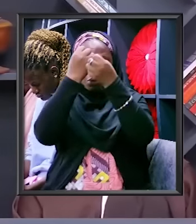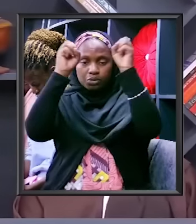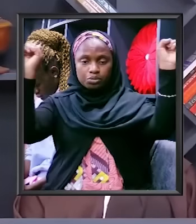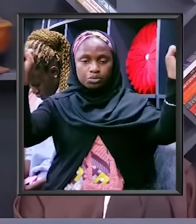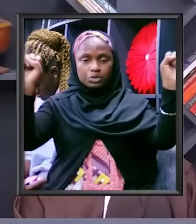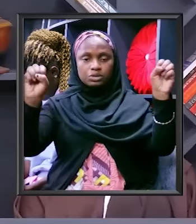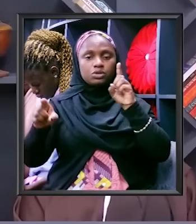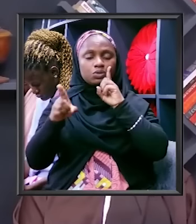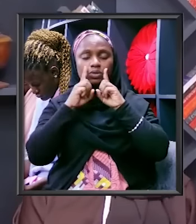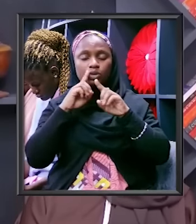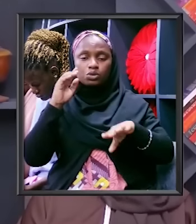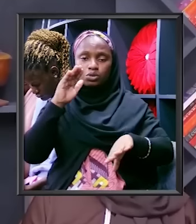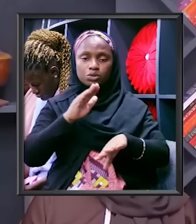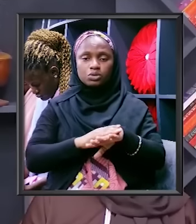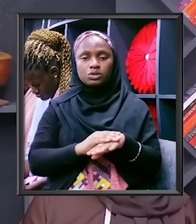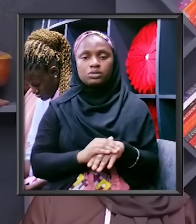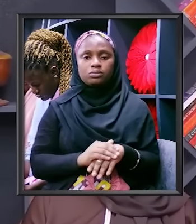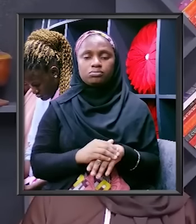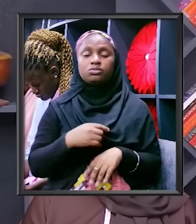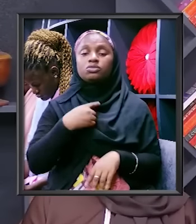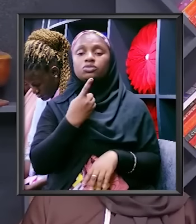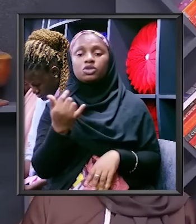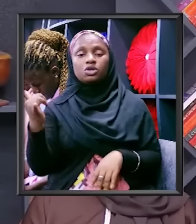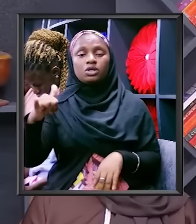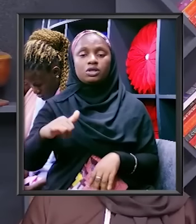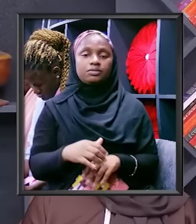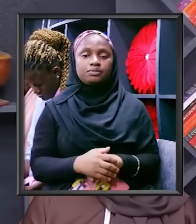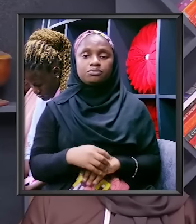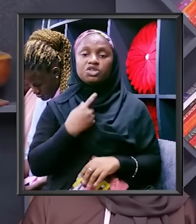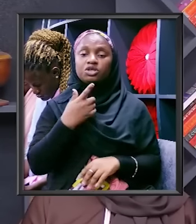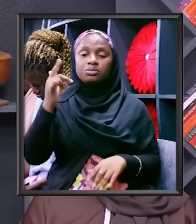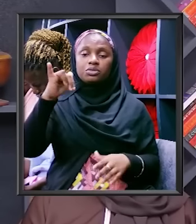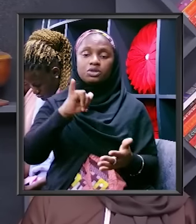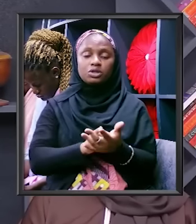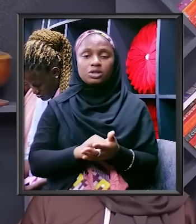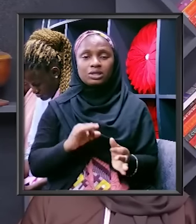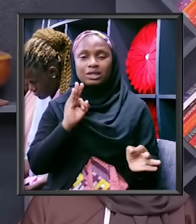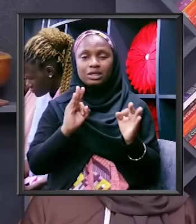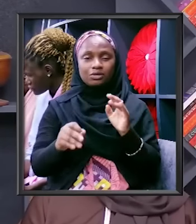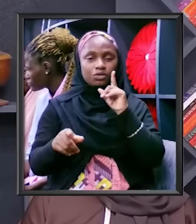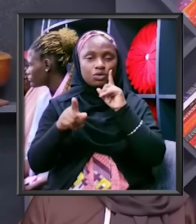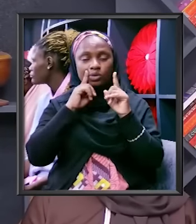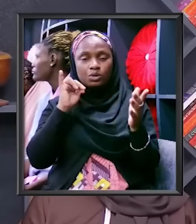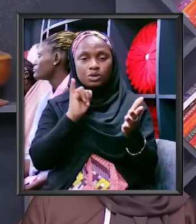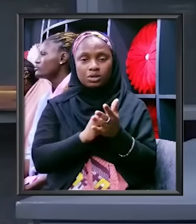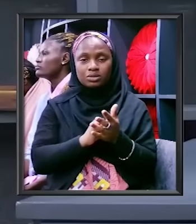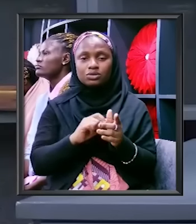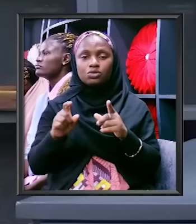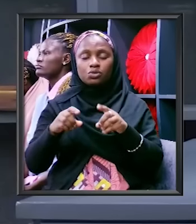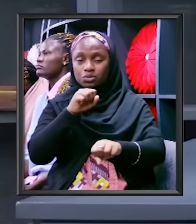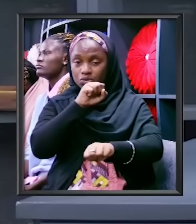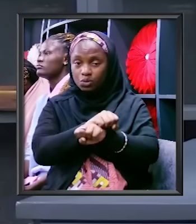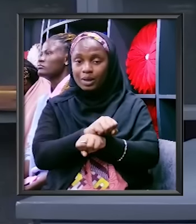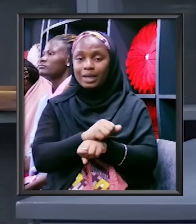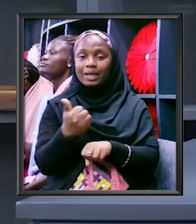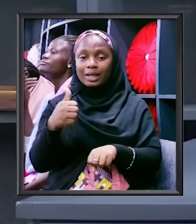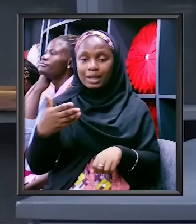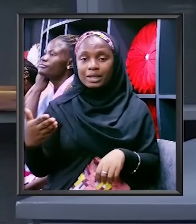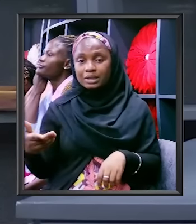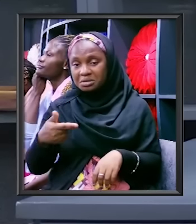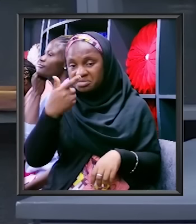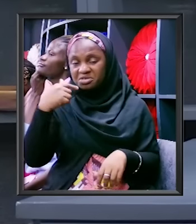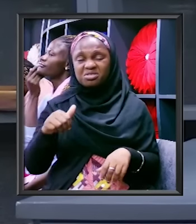President Bola Ahmed Tinubu, make una tell him. Tell him, say, if he talk, say, he no go take action because he no one